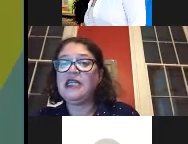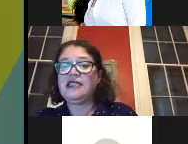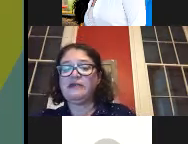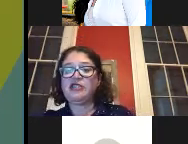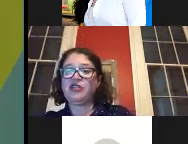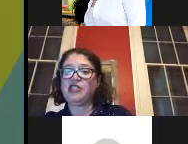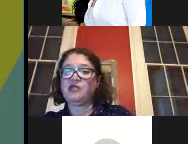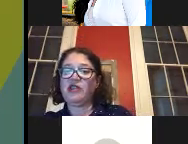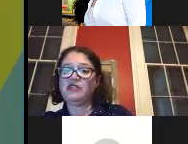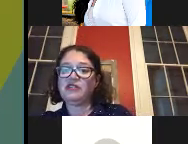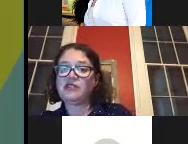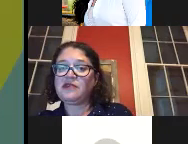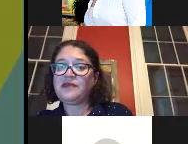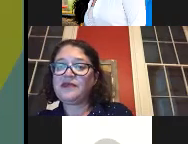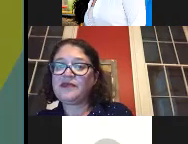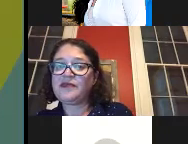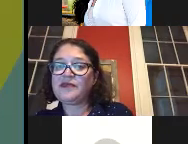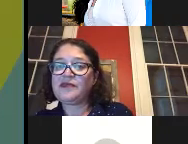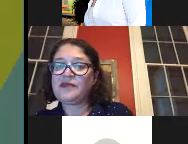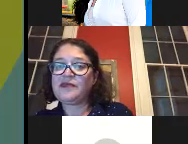1115 demonstration waivers.